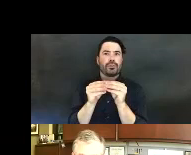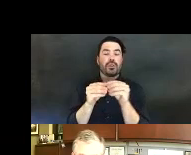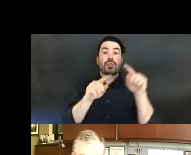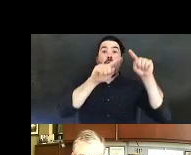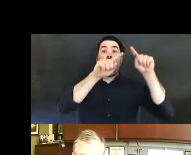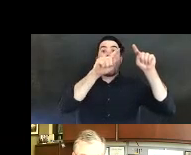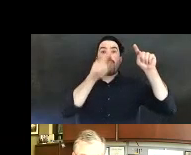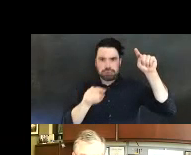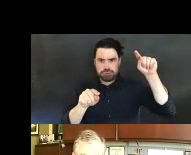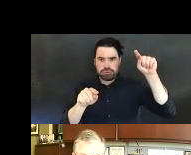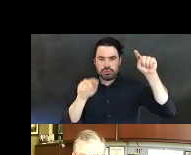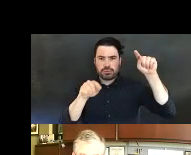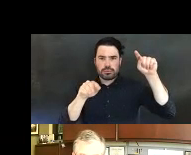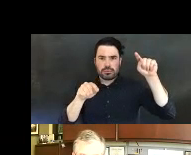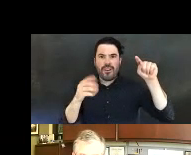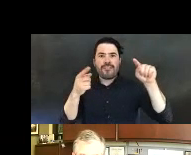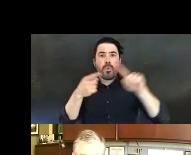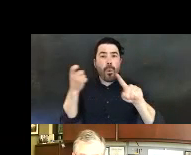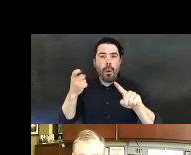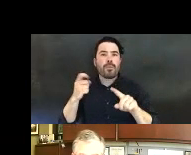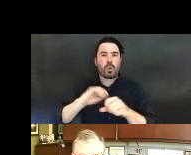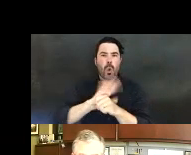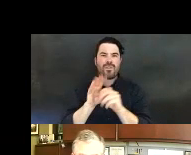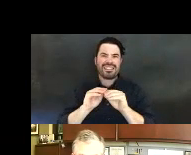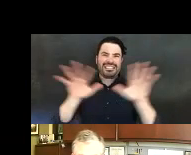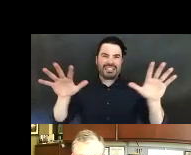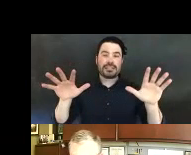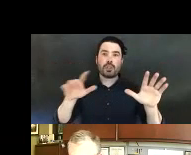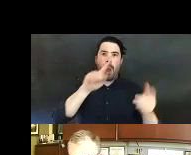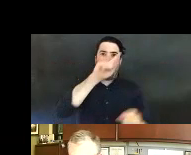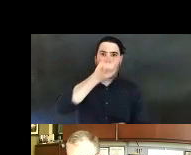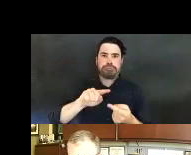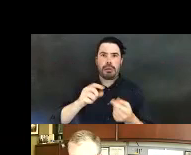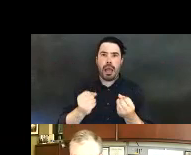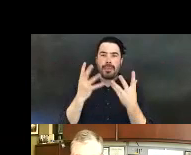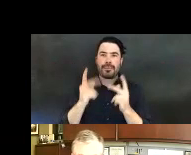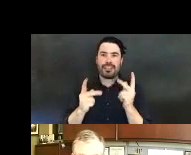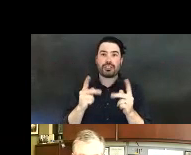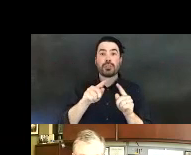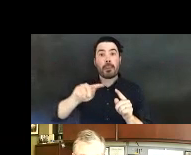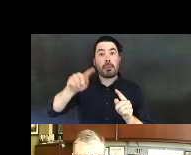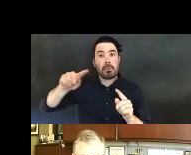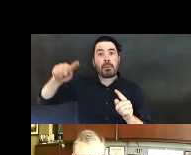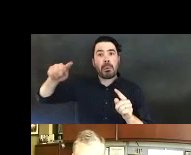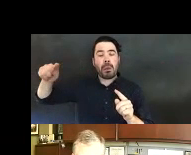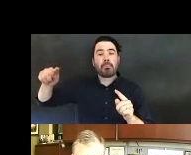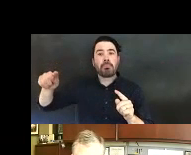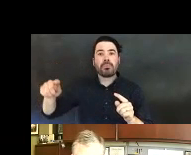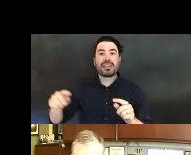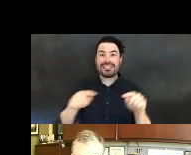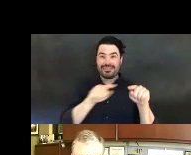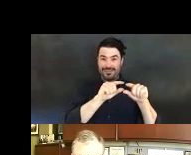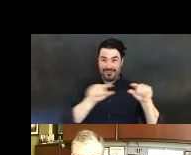COVID increased. You can see the red line shows that increase in ICU care and now stabilizing out, and then moderate